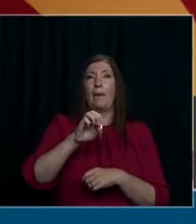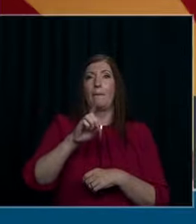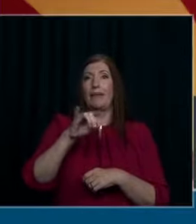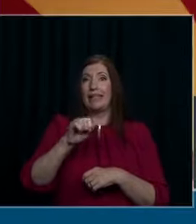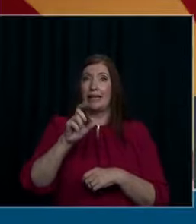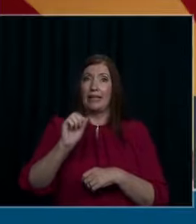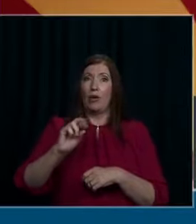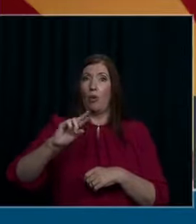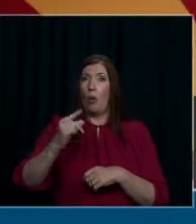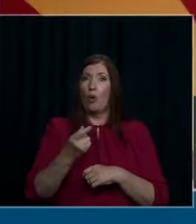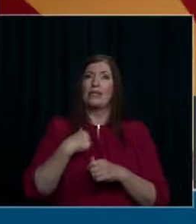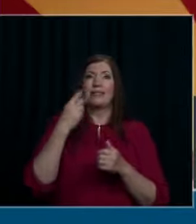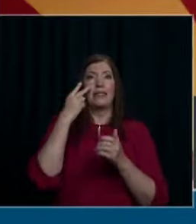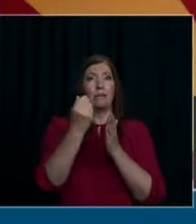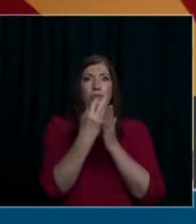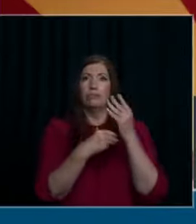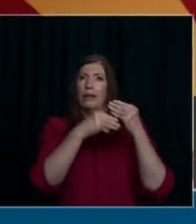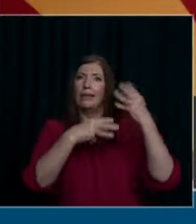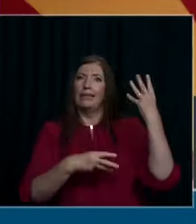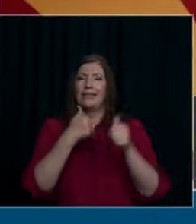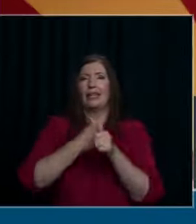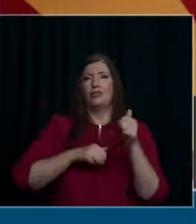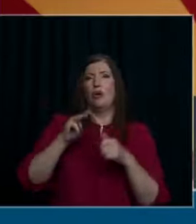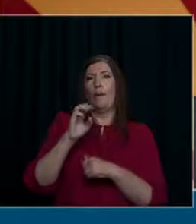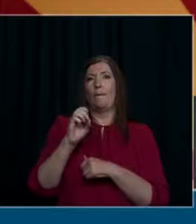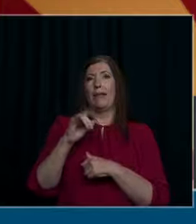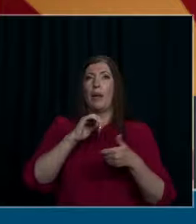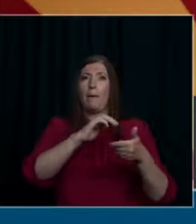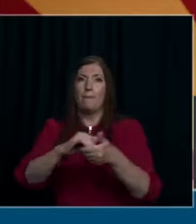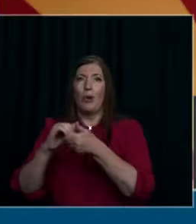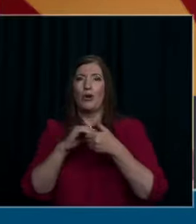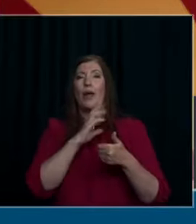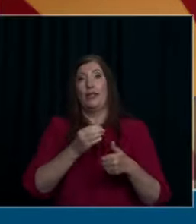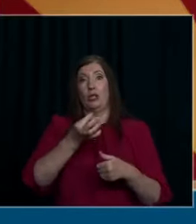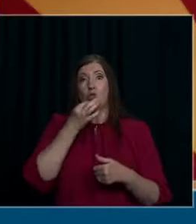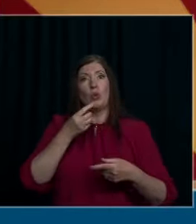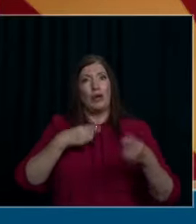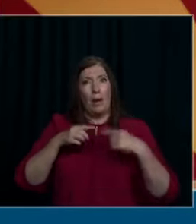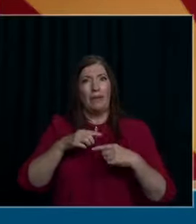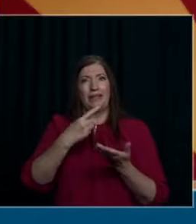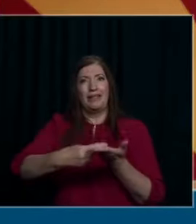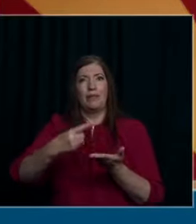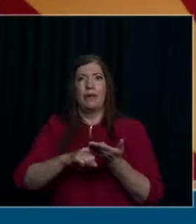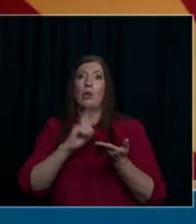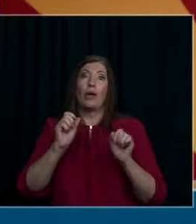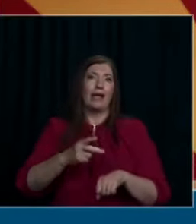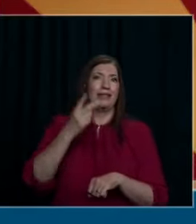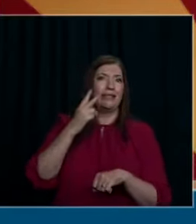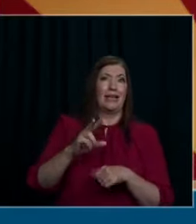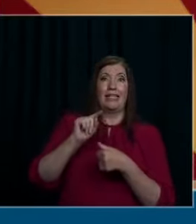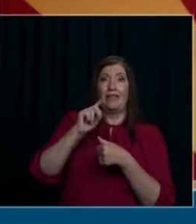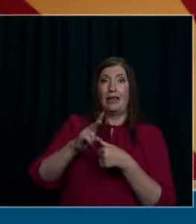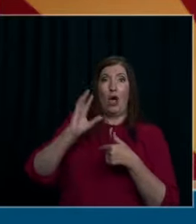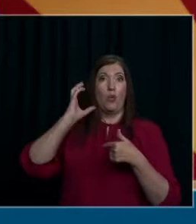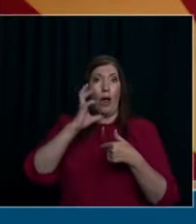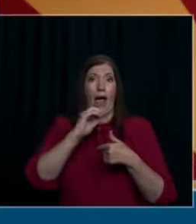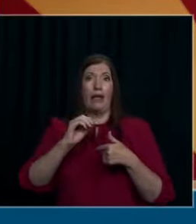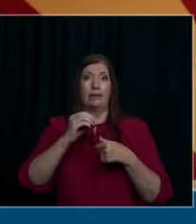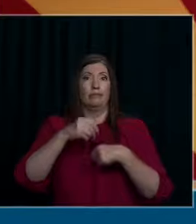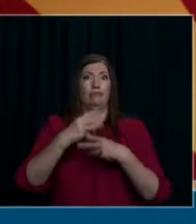azmedia.org to see a list of every local media partner, plus upcoming debates, and where you can find them on TV, radio, and